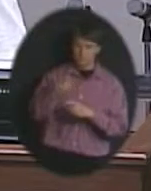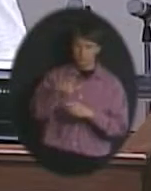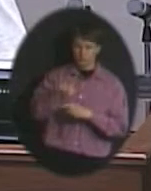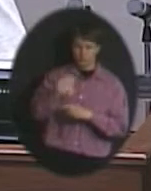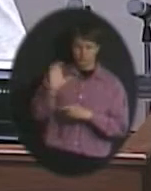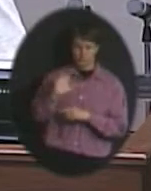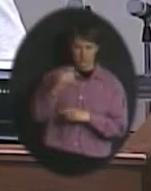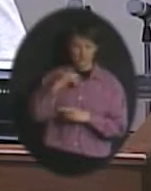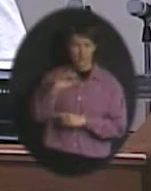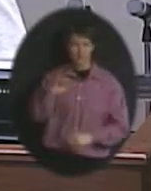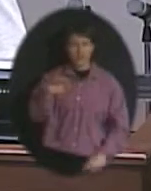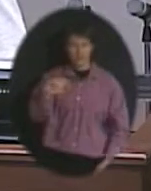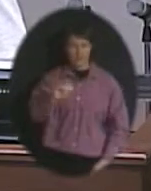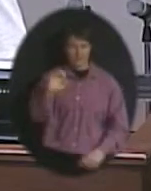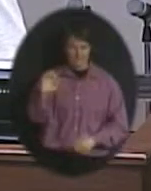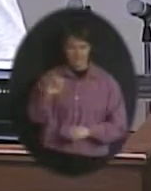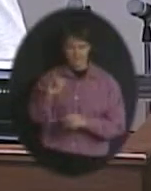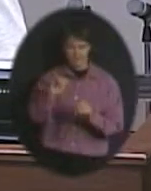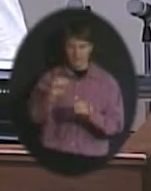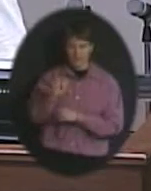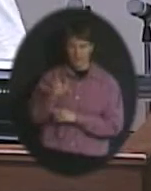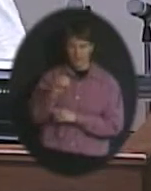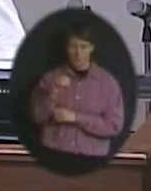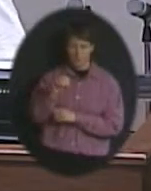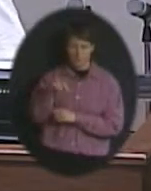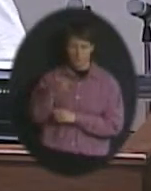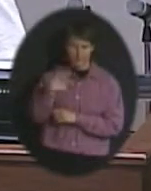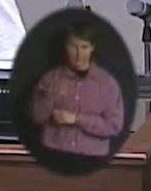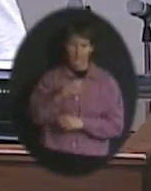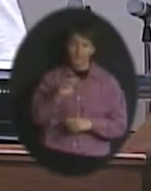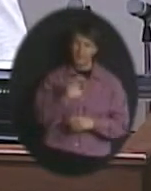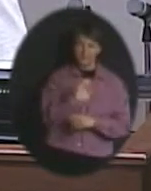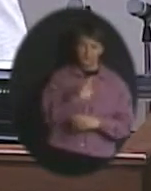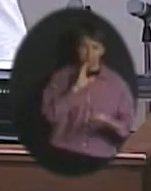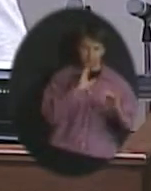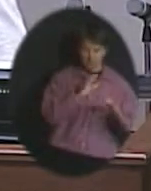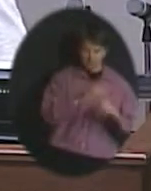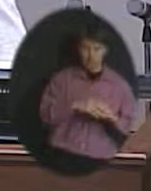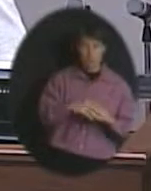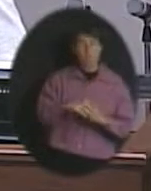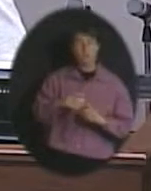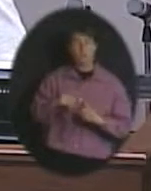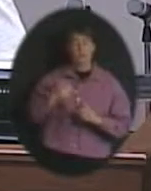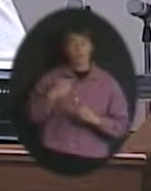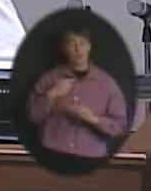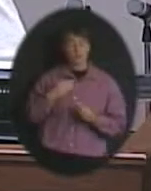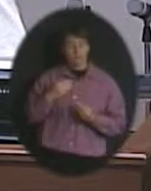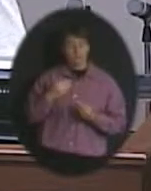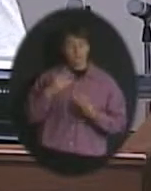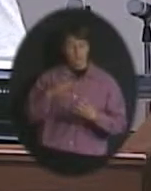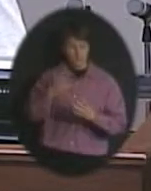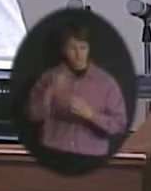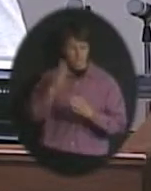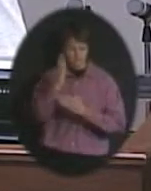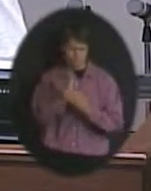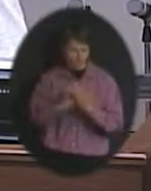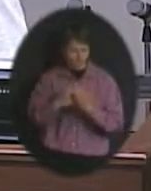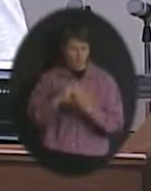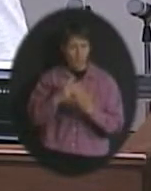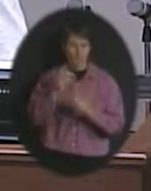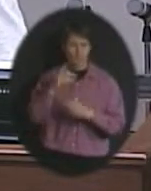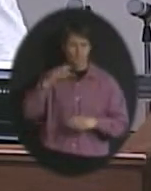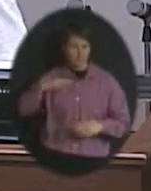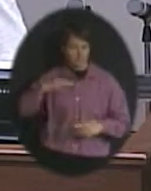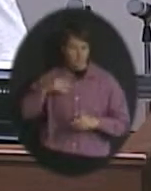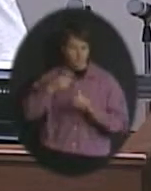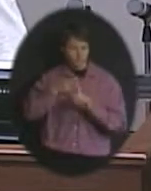engineering and e-communications. The video provided a snapshot of the opportunities offered through Tech Ed. On behalf